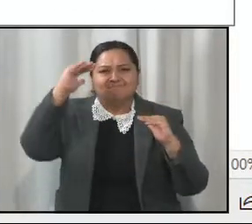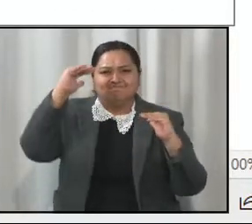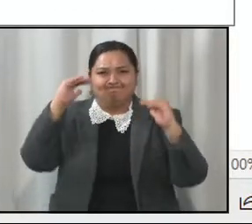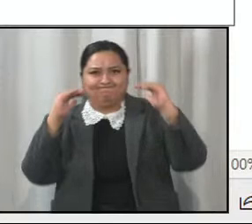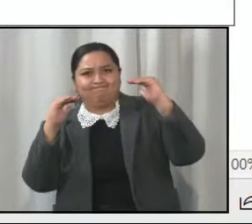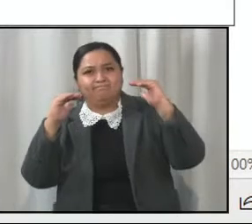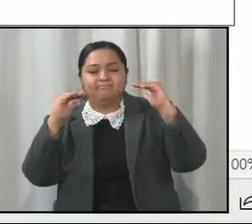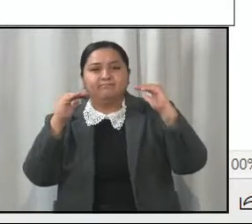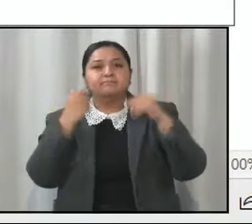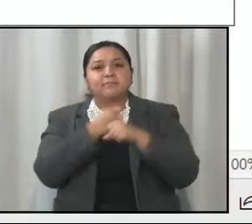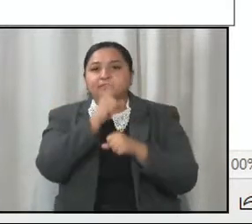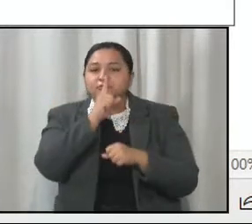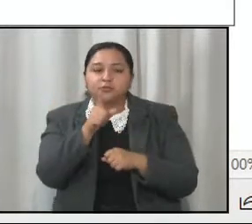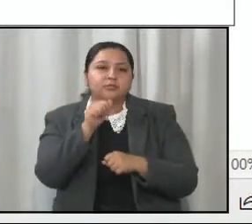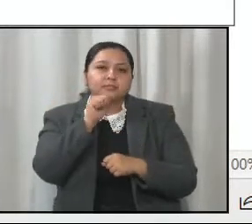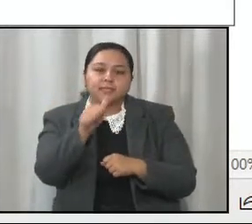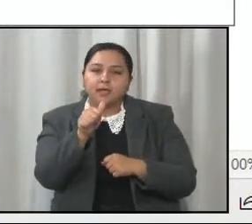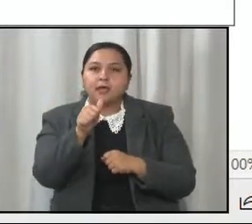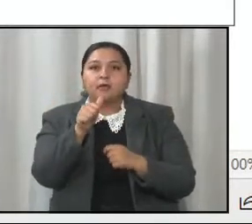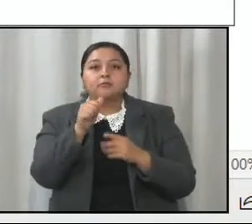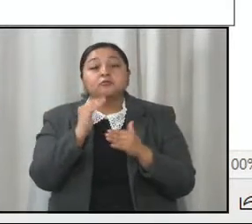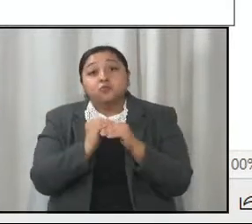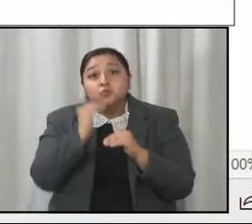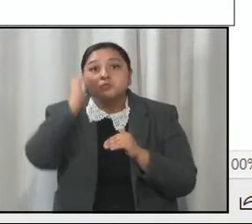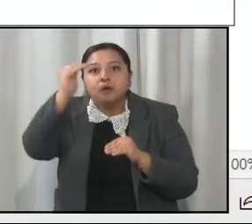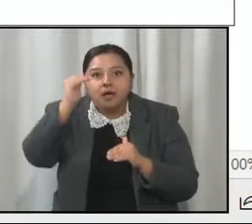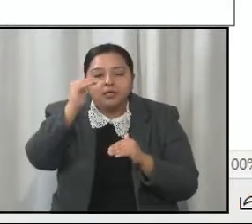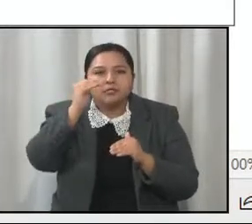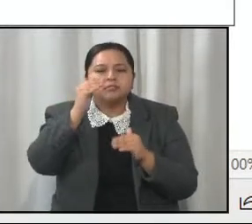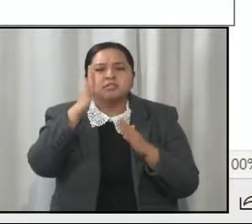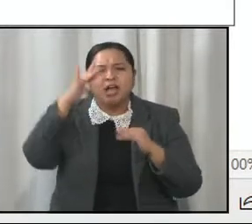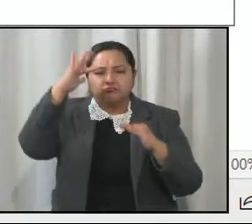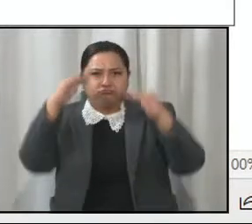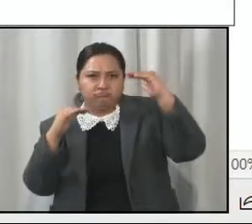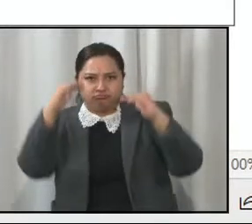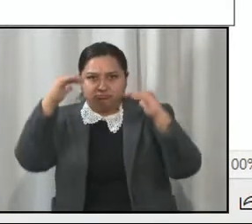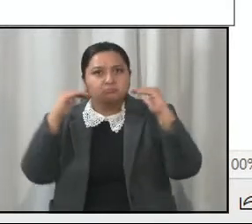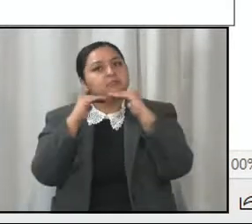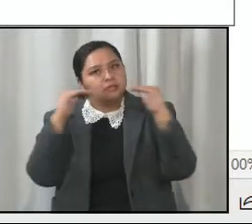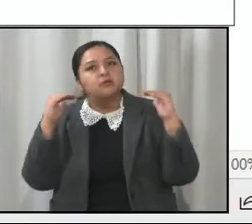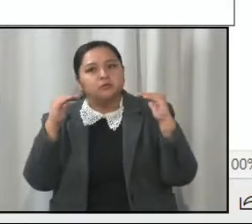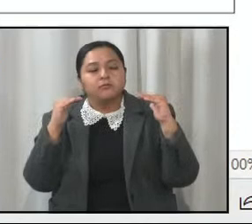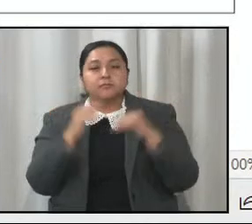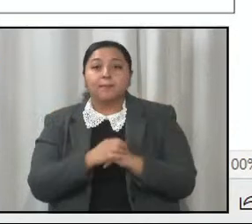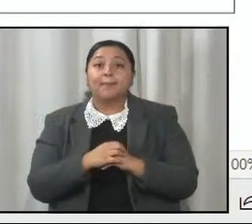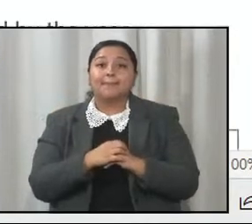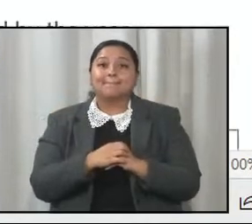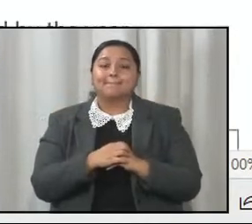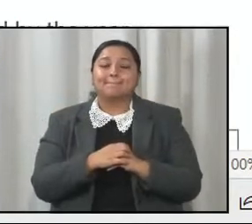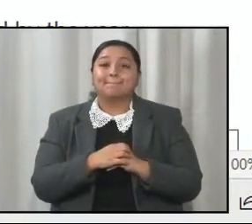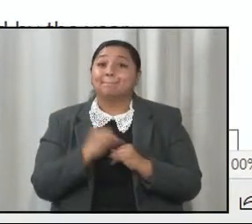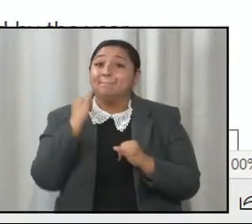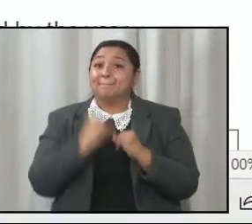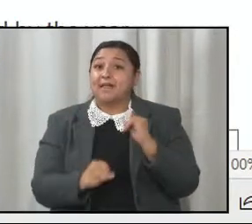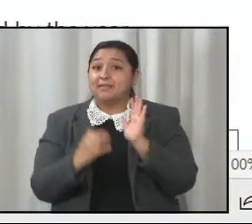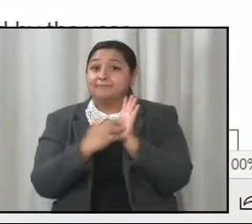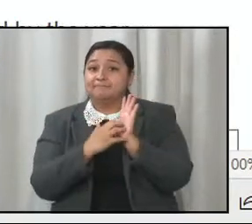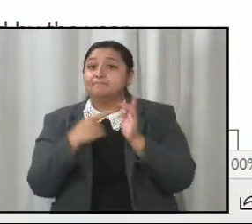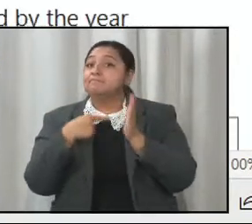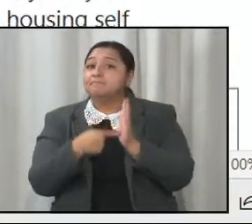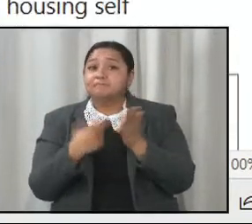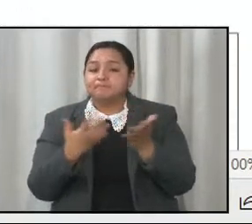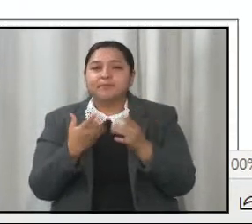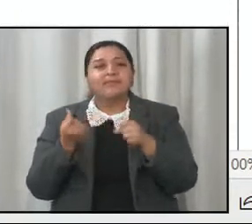gap between the over and underrepresented groups. Lastly, we show the yearly trend in how long it